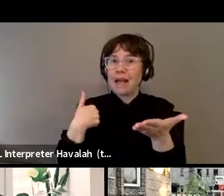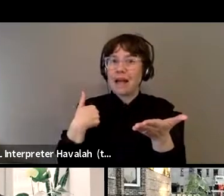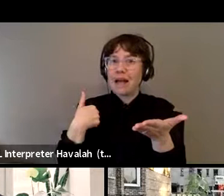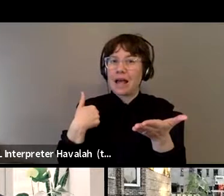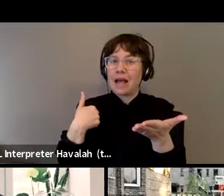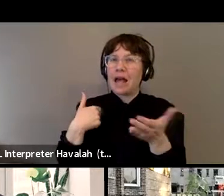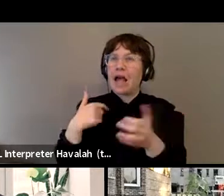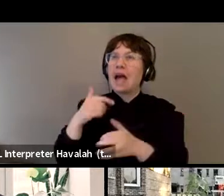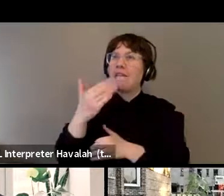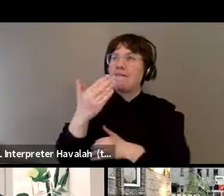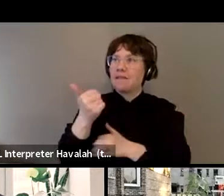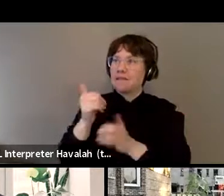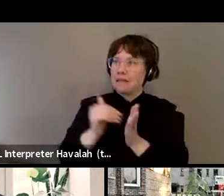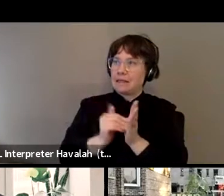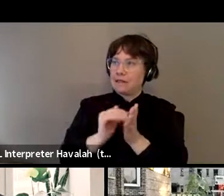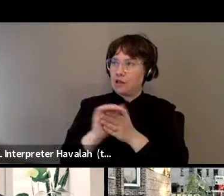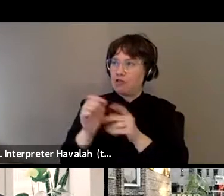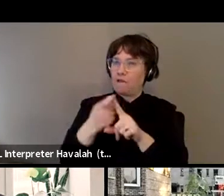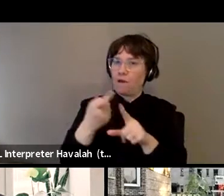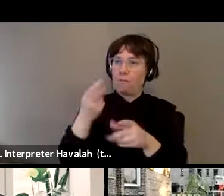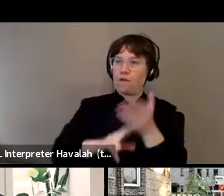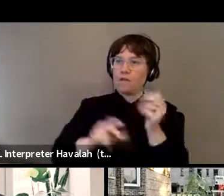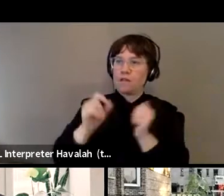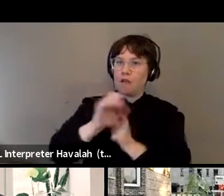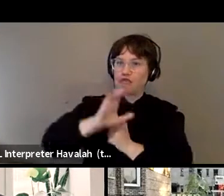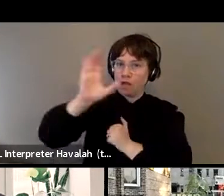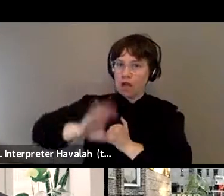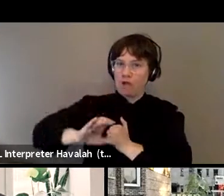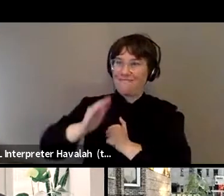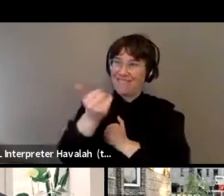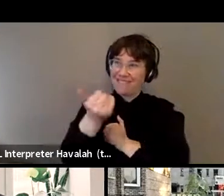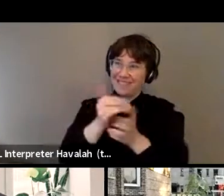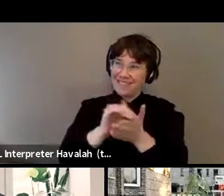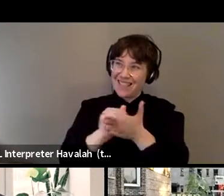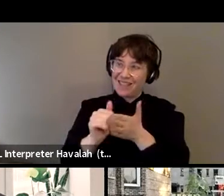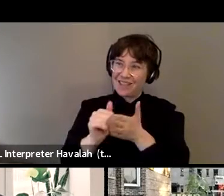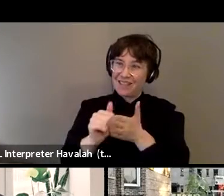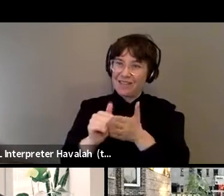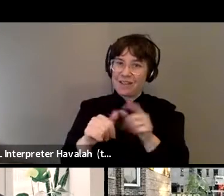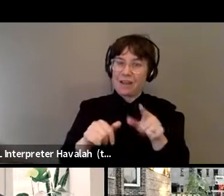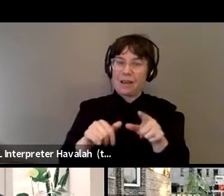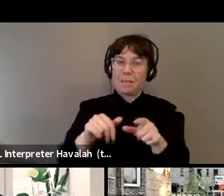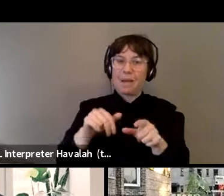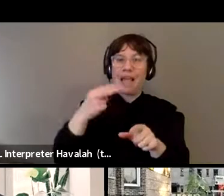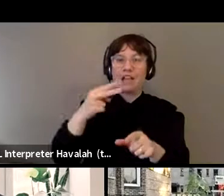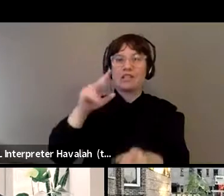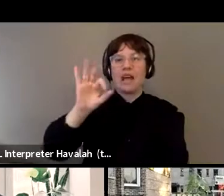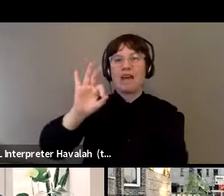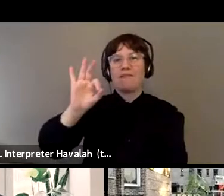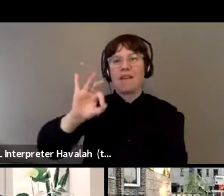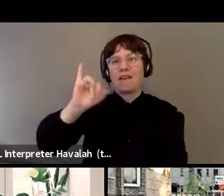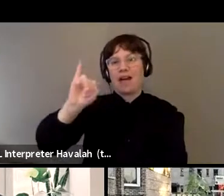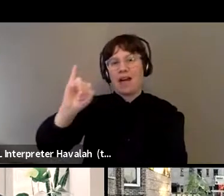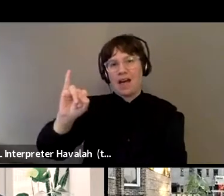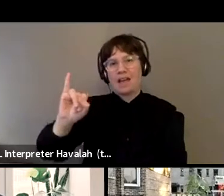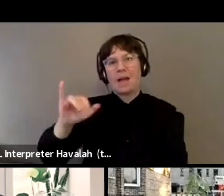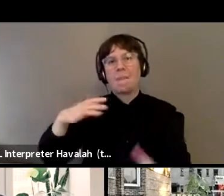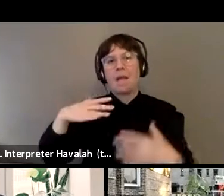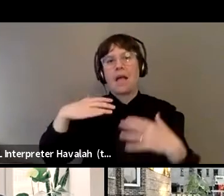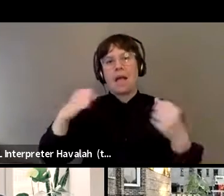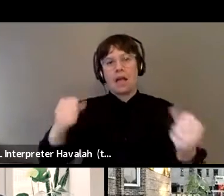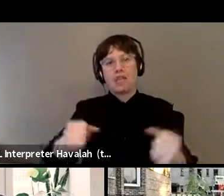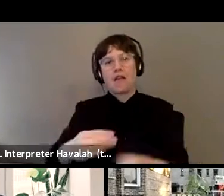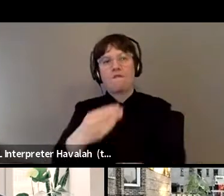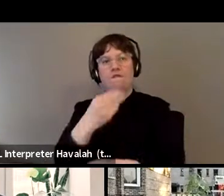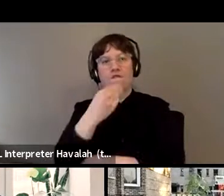received $15,000 from the University of Chicago. I damn sure put that in my HFFI, Healthy Food Financing Initiative grant, the next grant